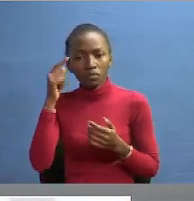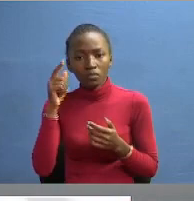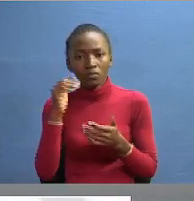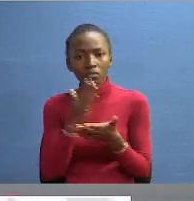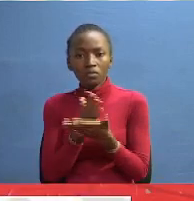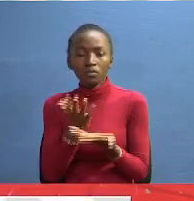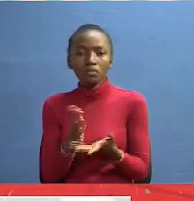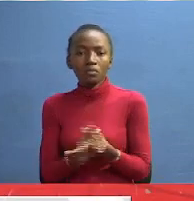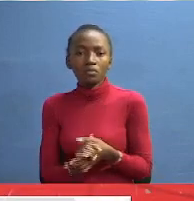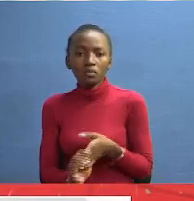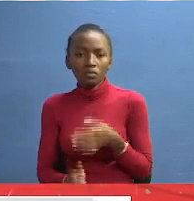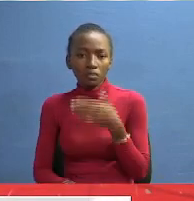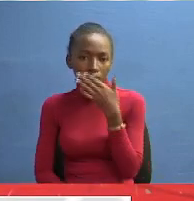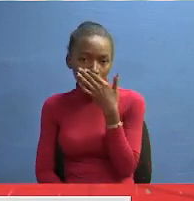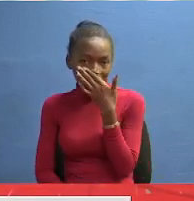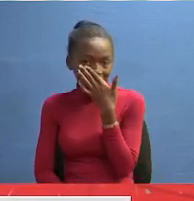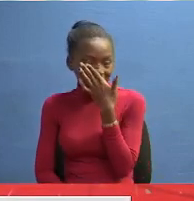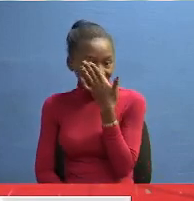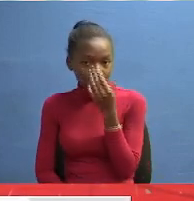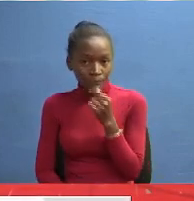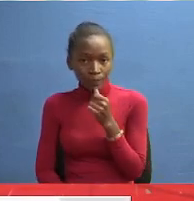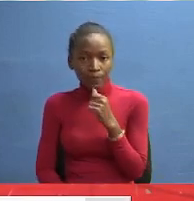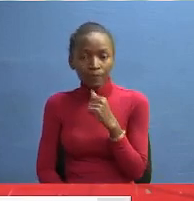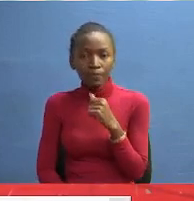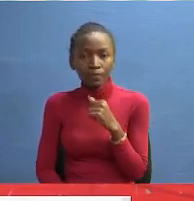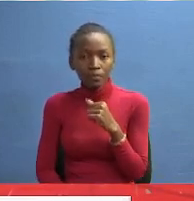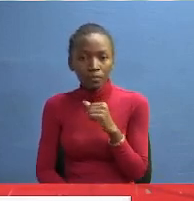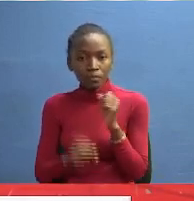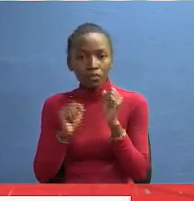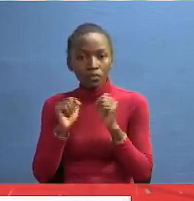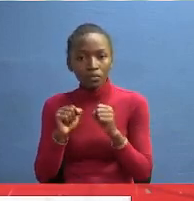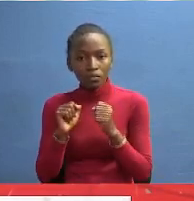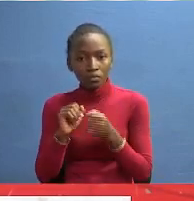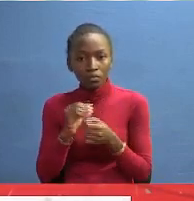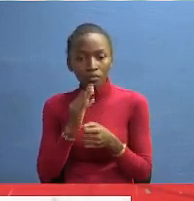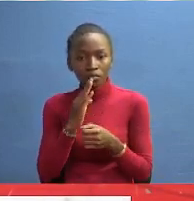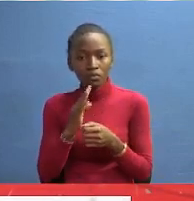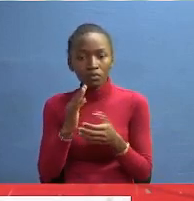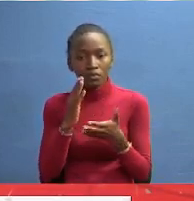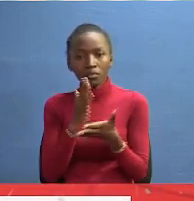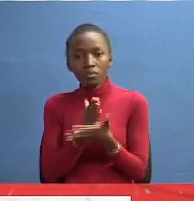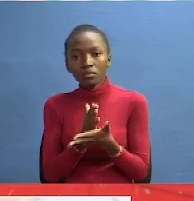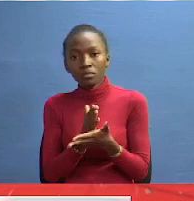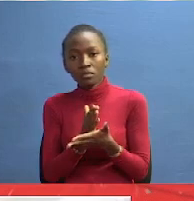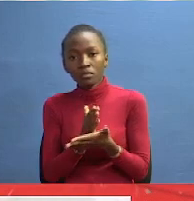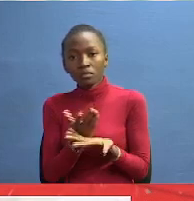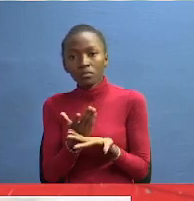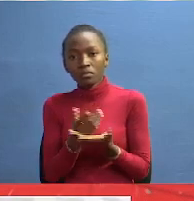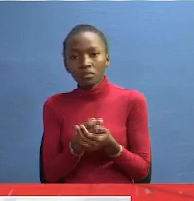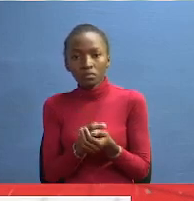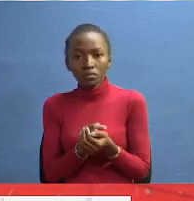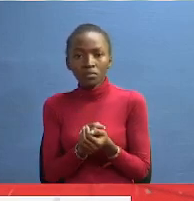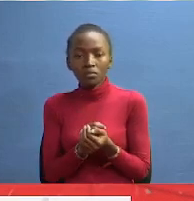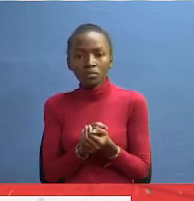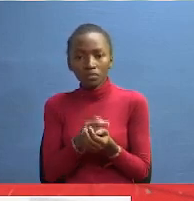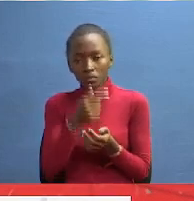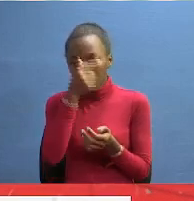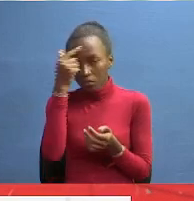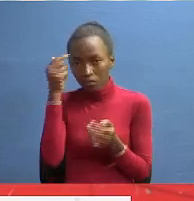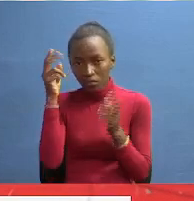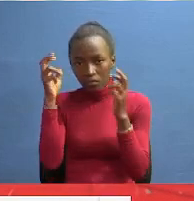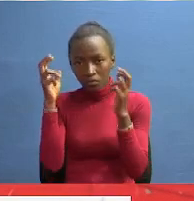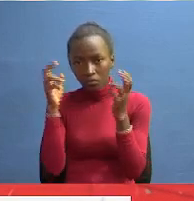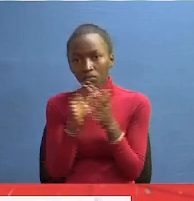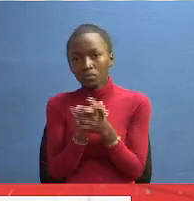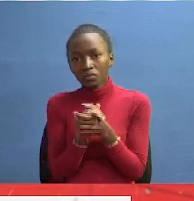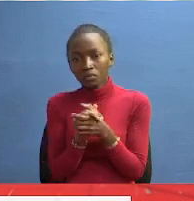speculations are? That would be true. Because, of course, these are issues that have been discussed in the yesterdays.